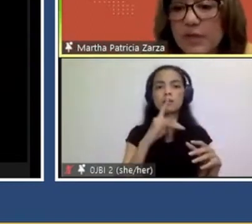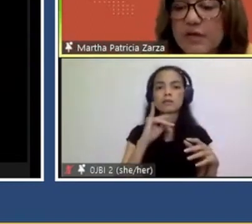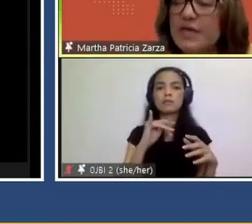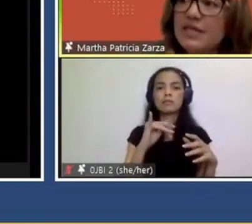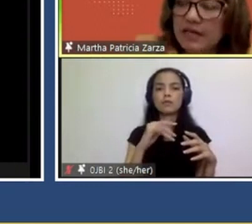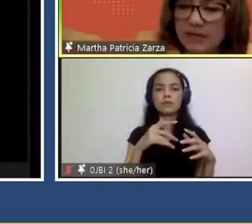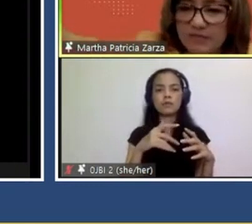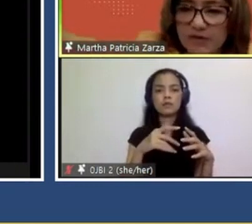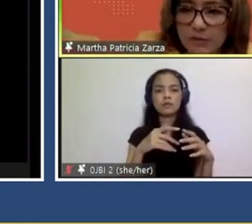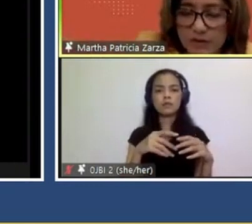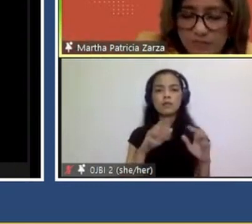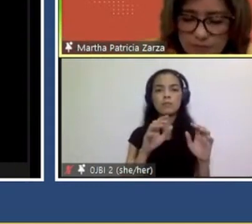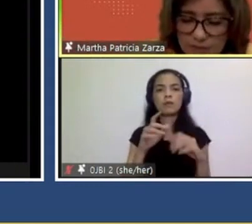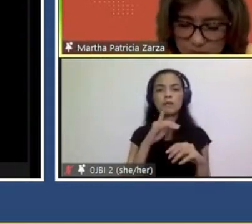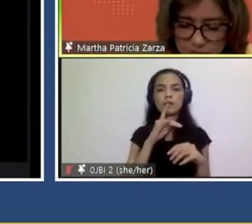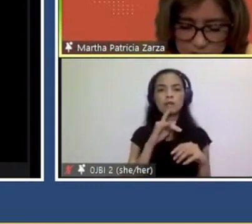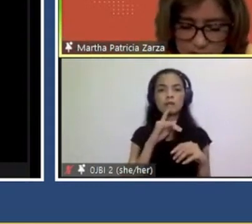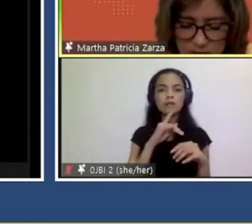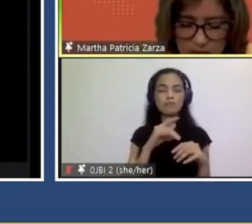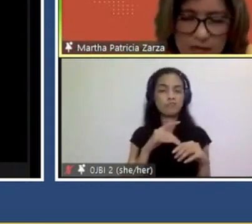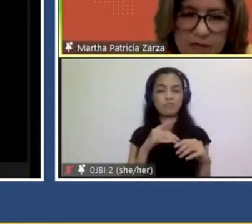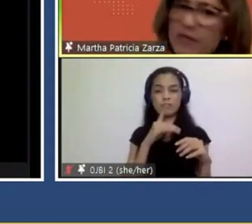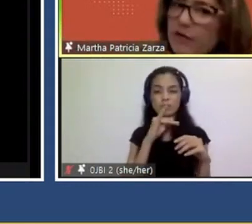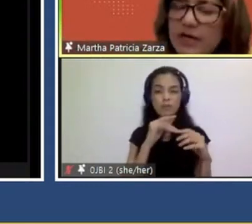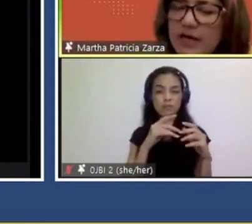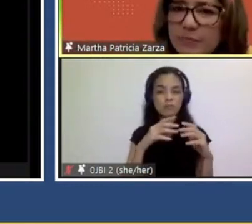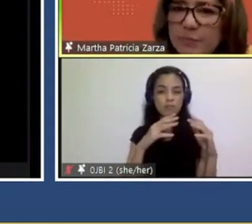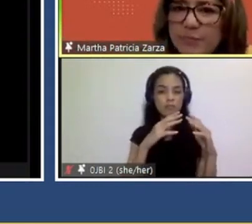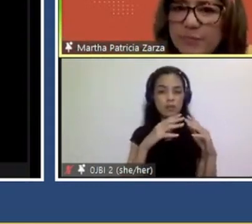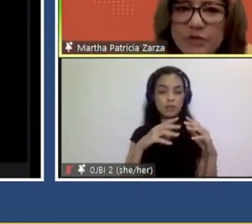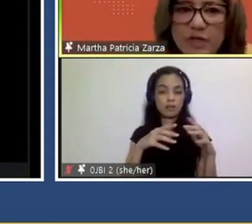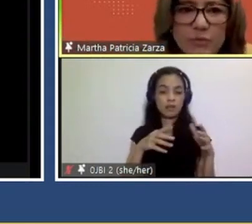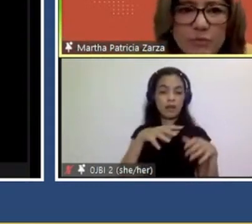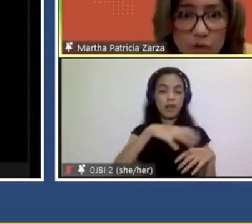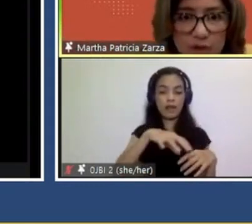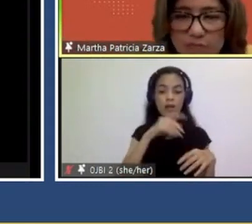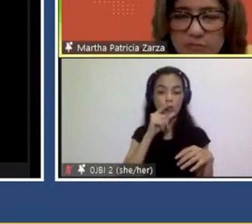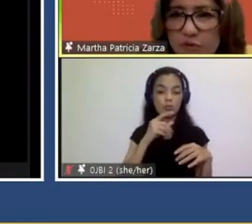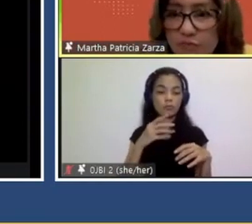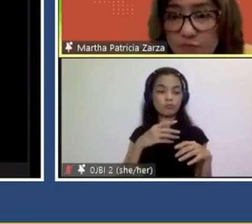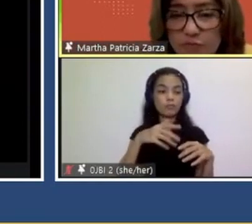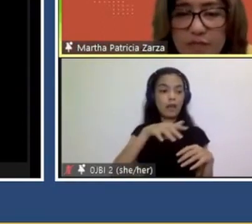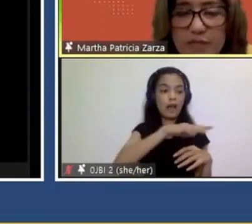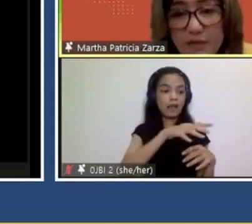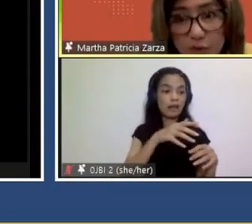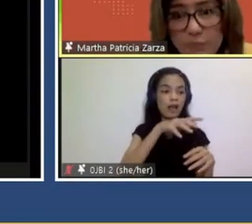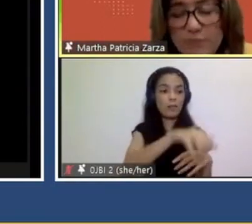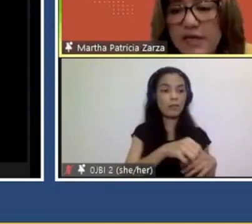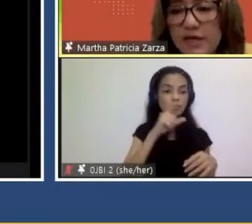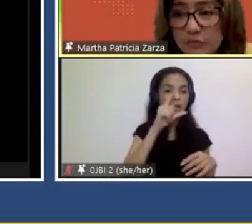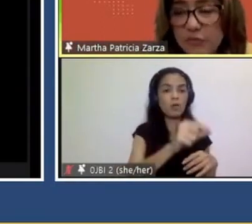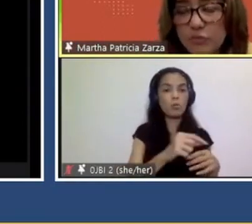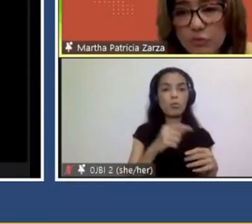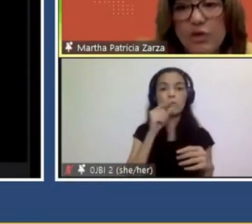in the urban areas. They have far away from the house. They don't have potable water for drinking at